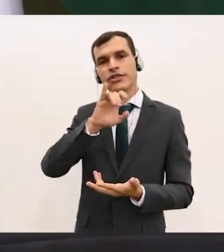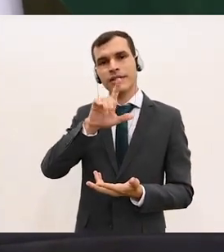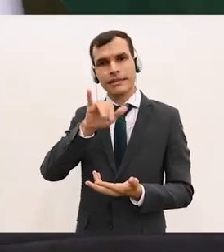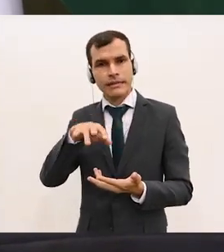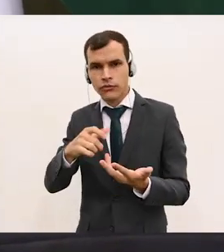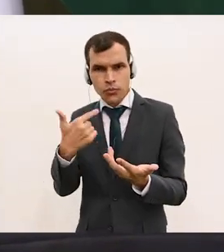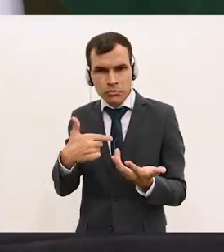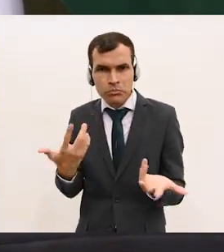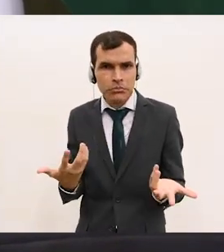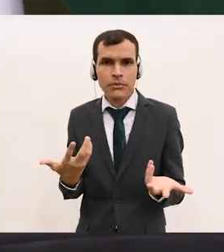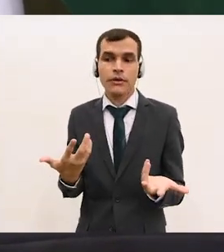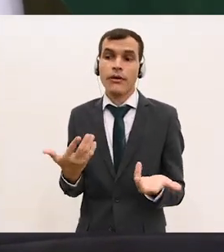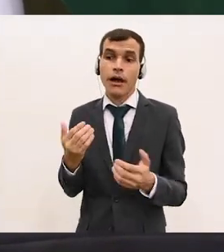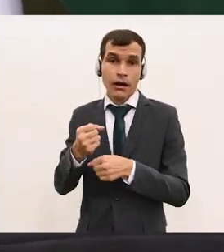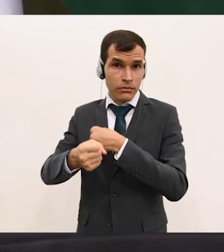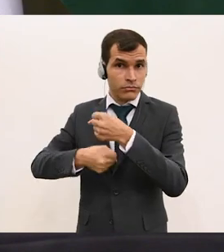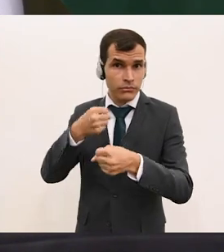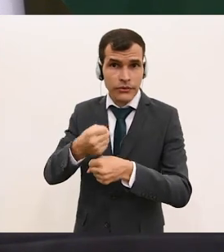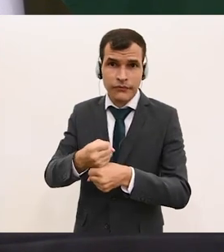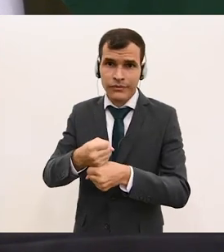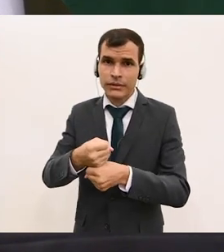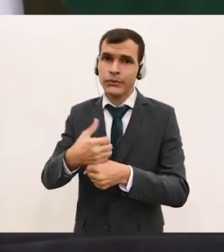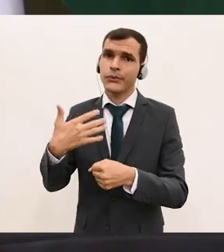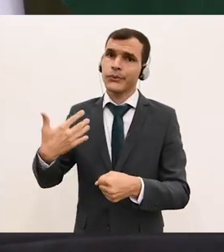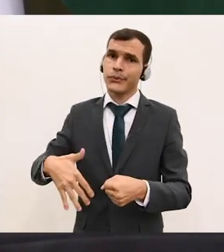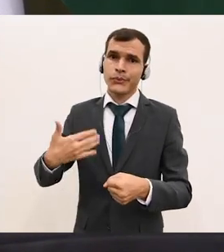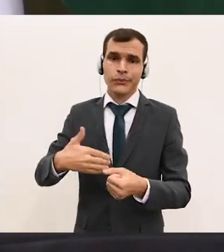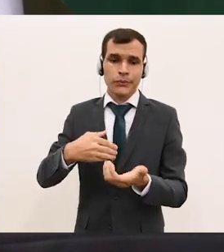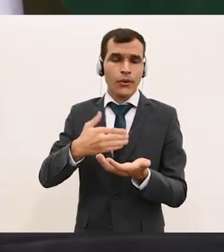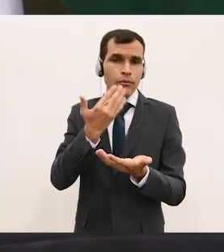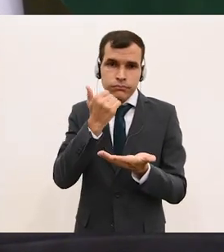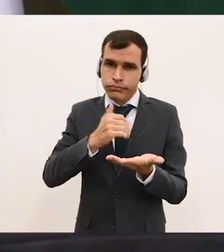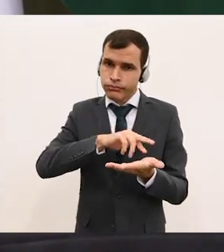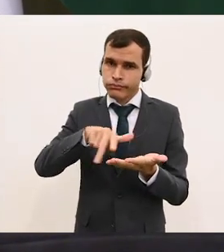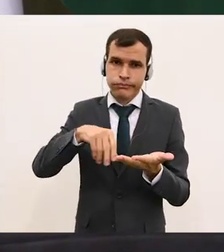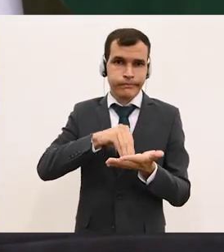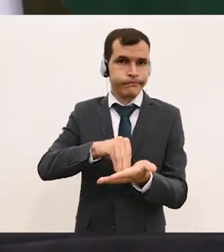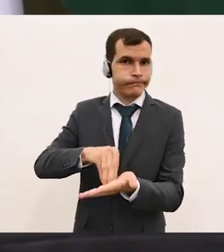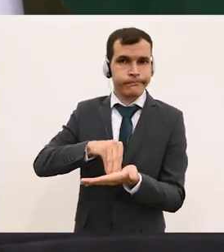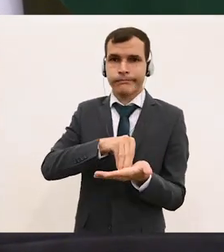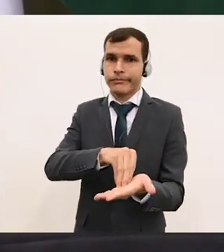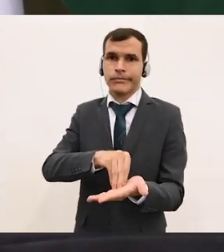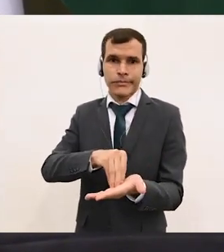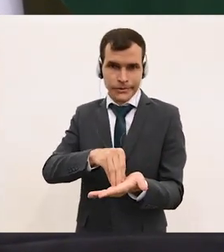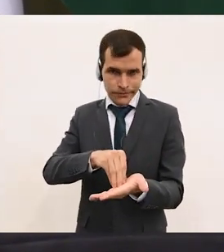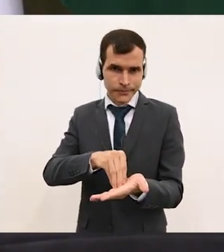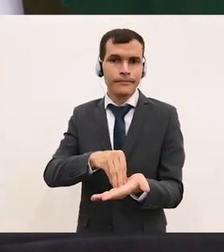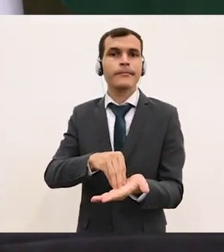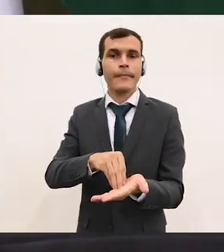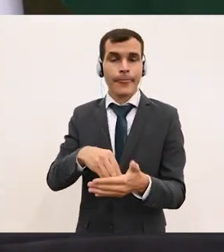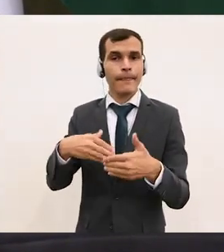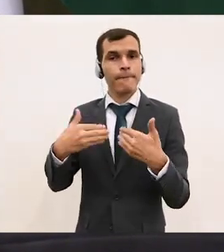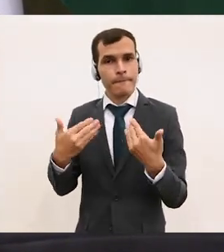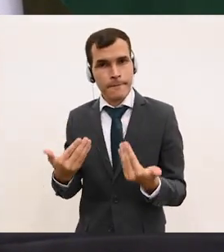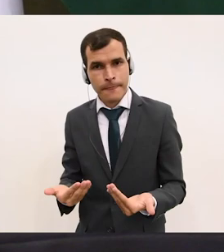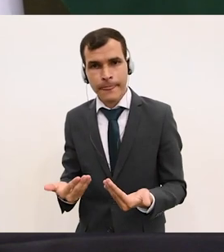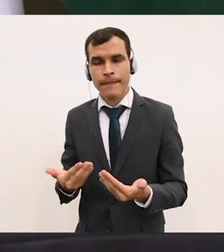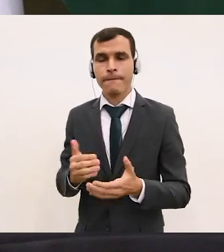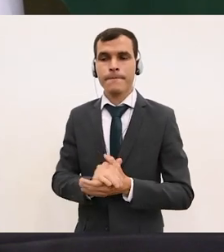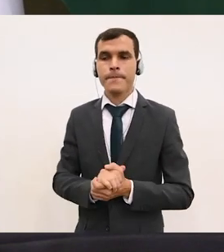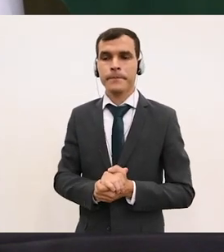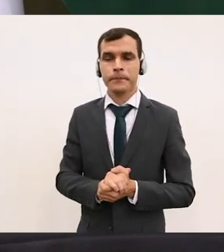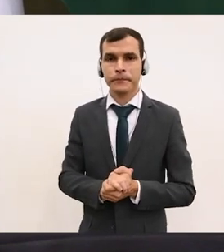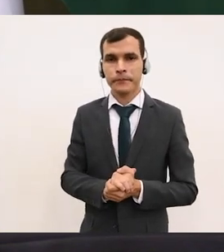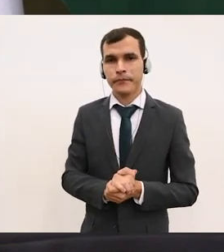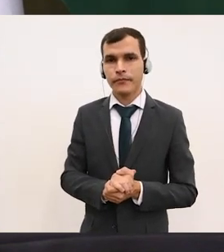Parola, we will discuss... We'll engage some of the key members, including the U.S., to get their